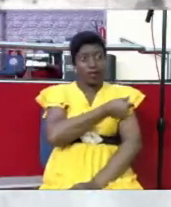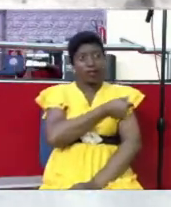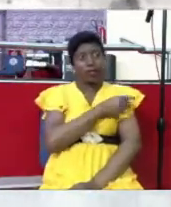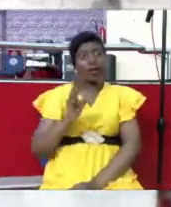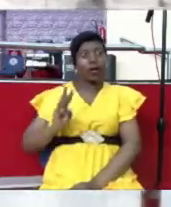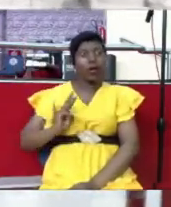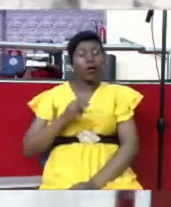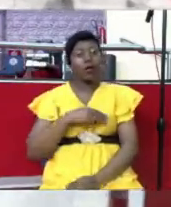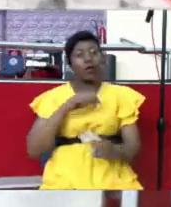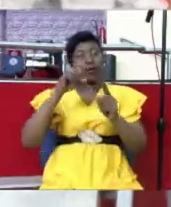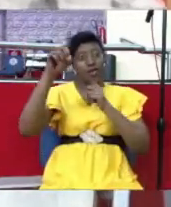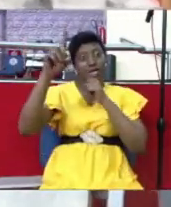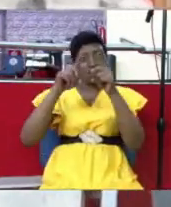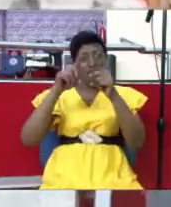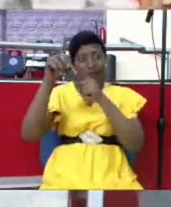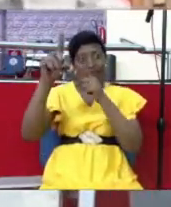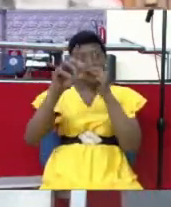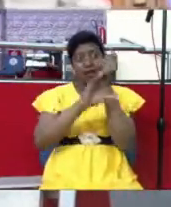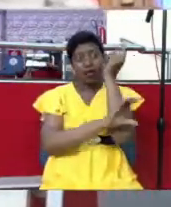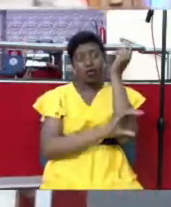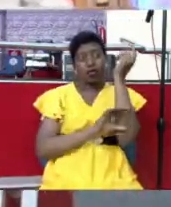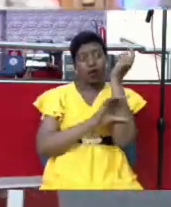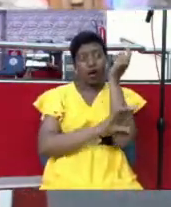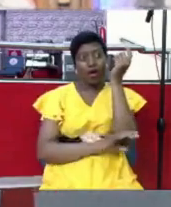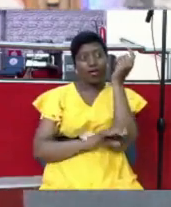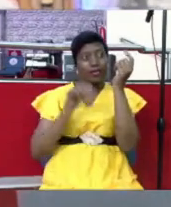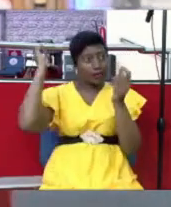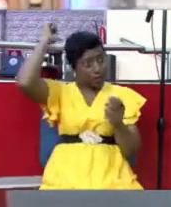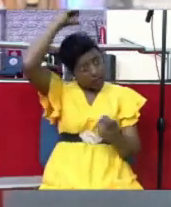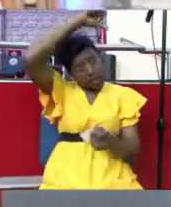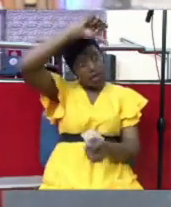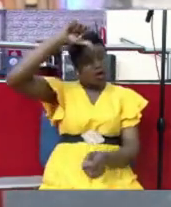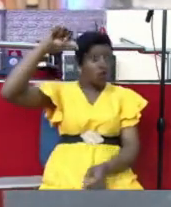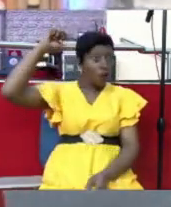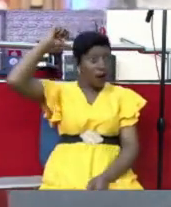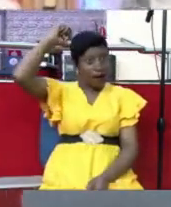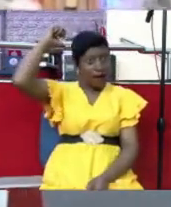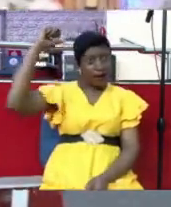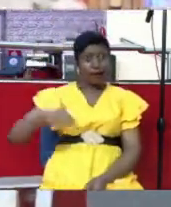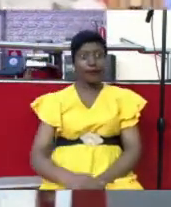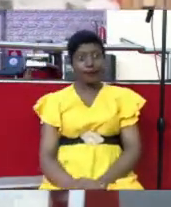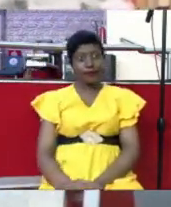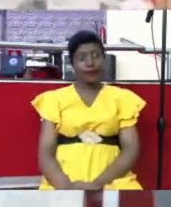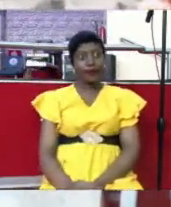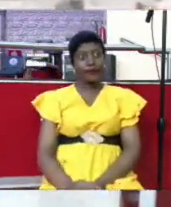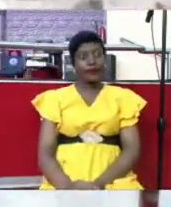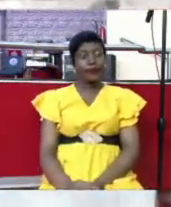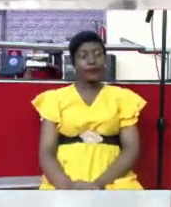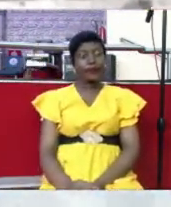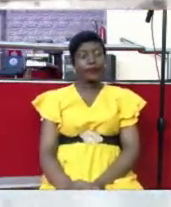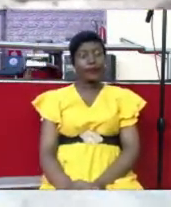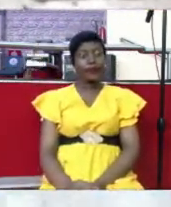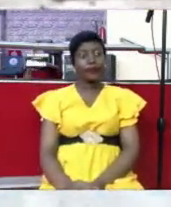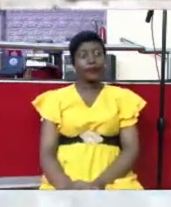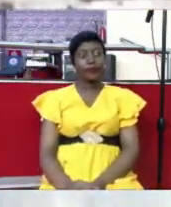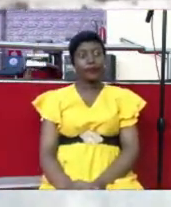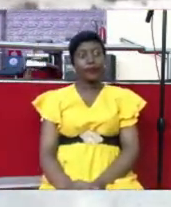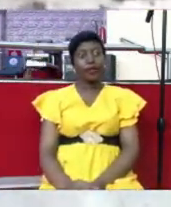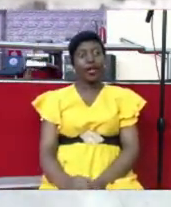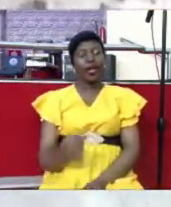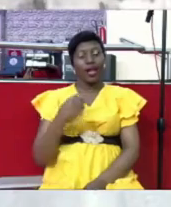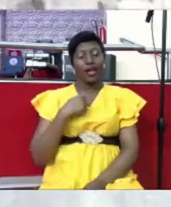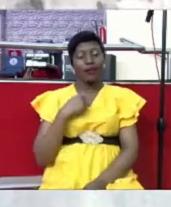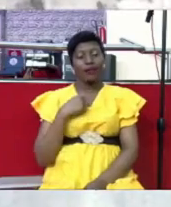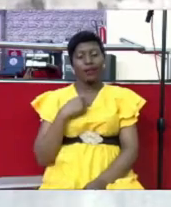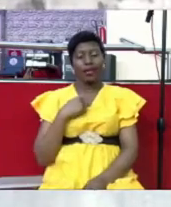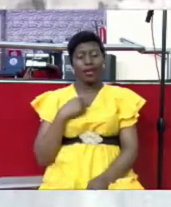traveled to a country called Dubai. Tukaenda safari nchi ambayo inaitwa Dubai. And I had kept